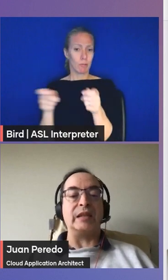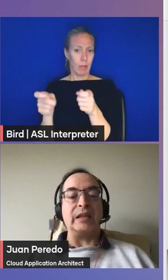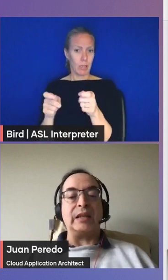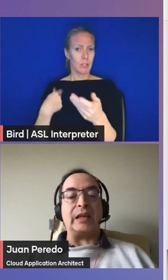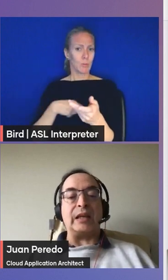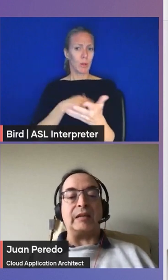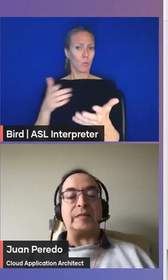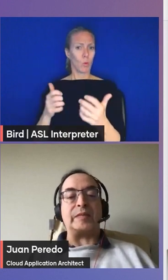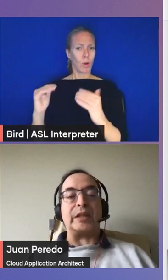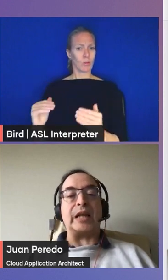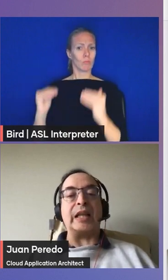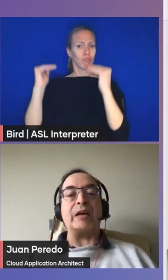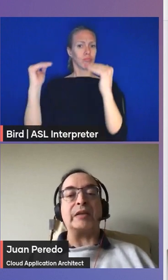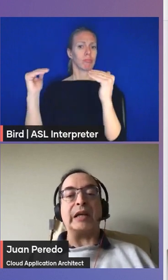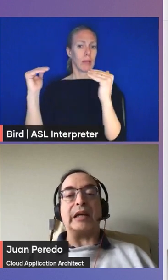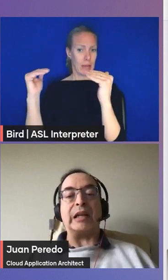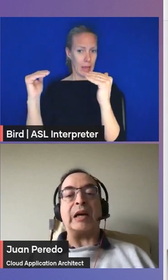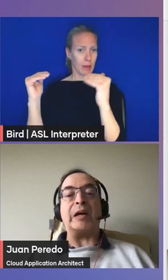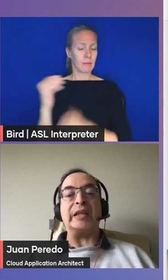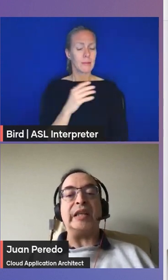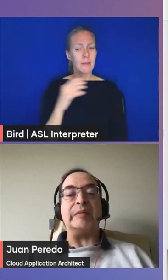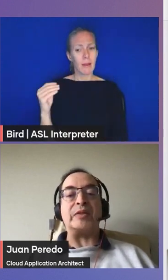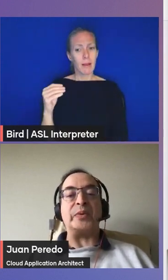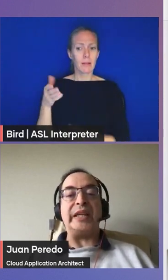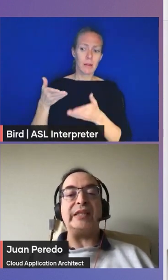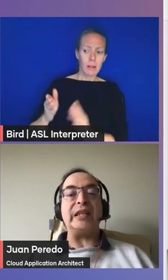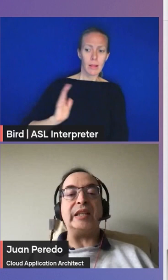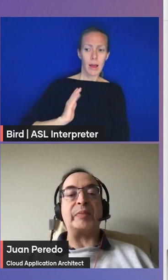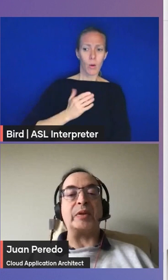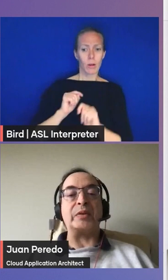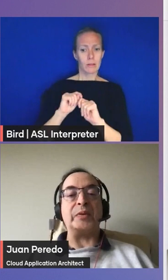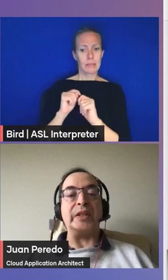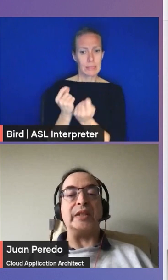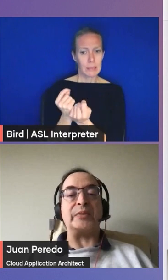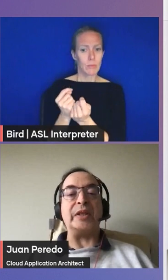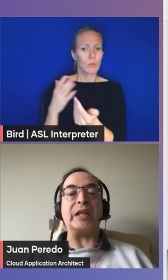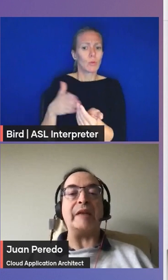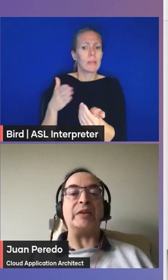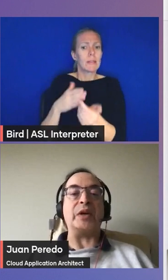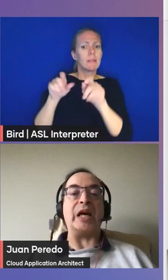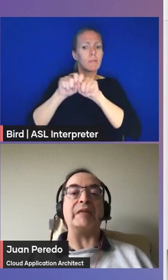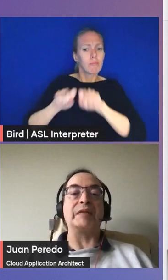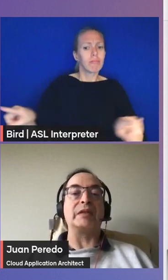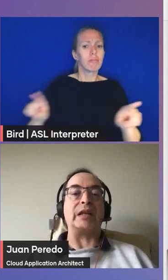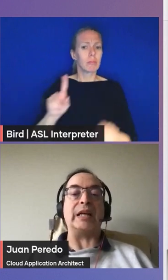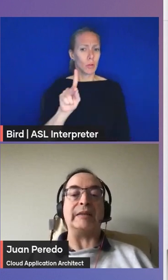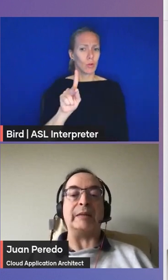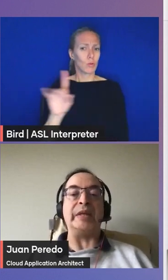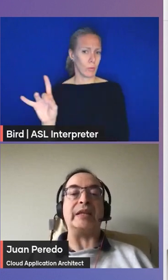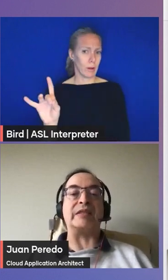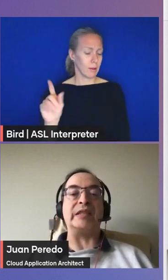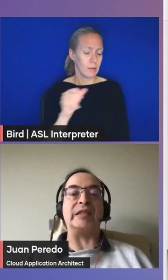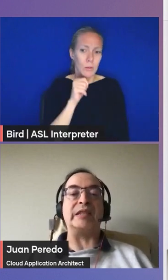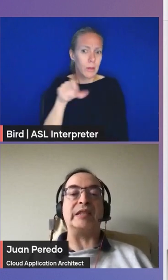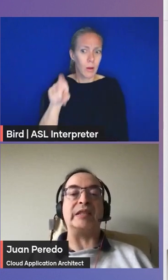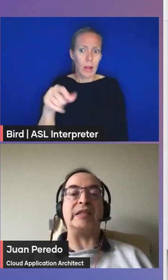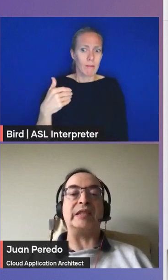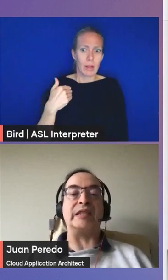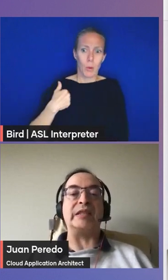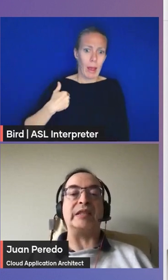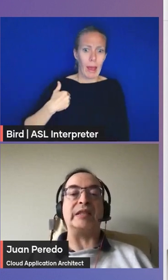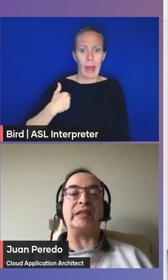and uh, allow our teams to easily deploy to Kubernetes without having to have a big steep